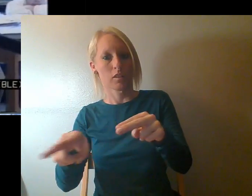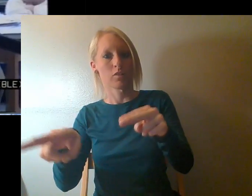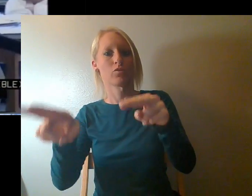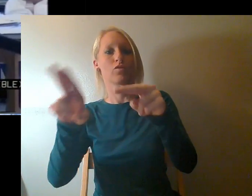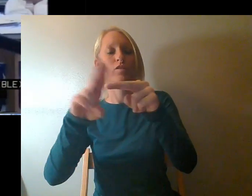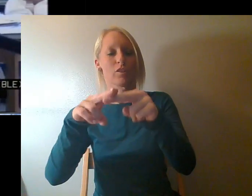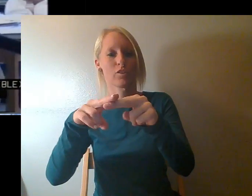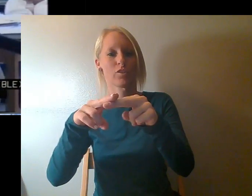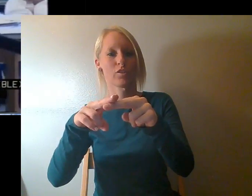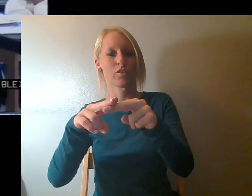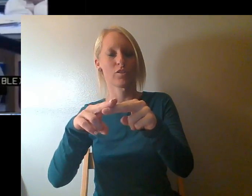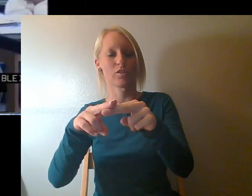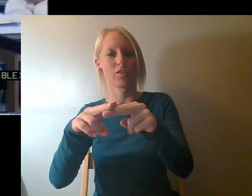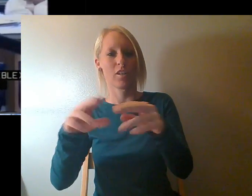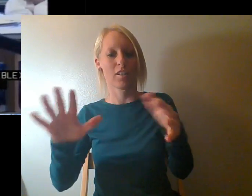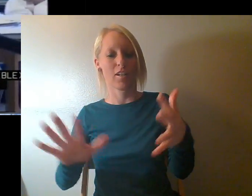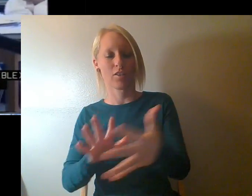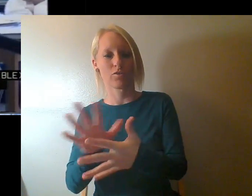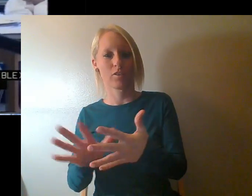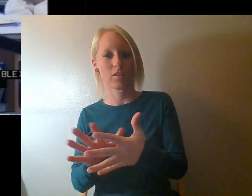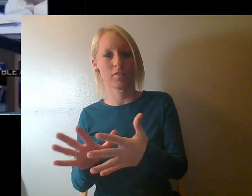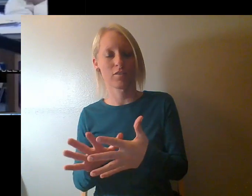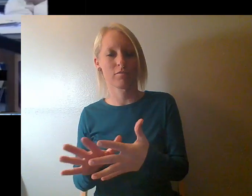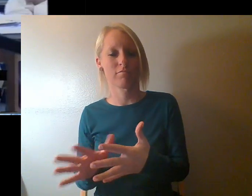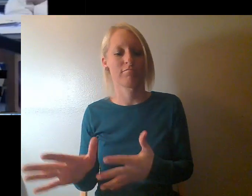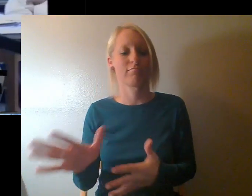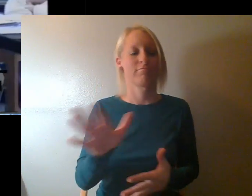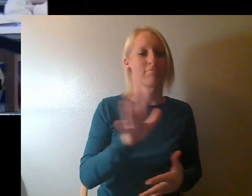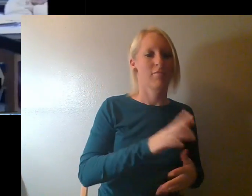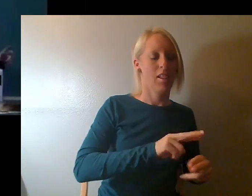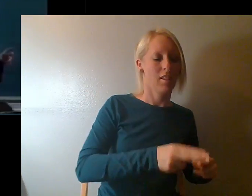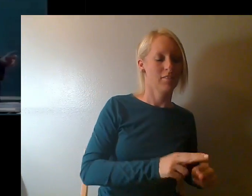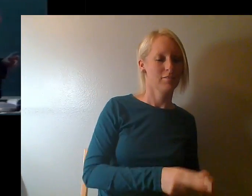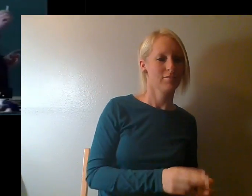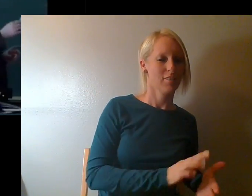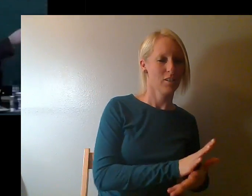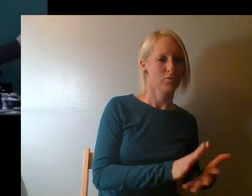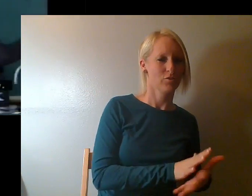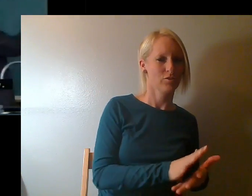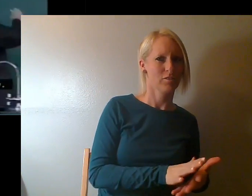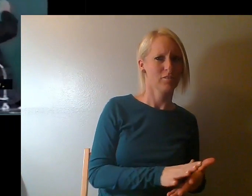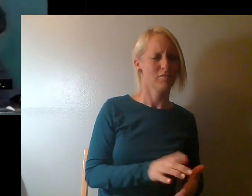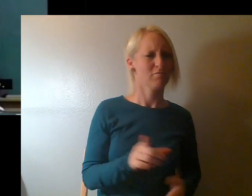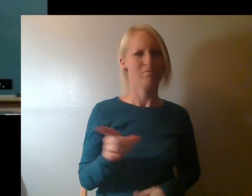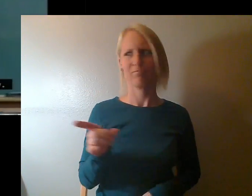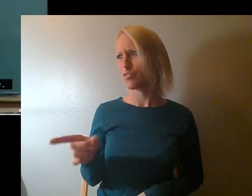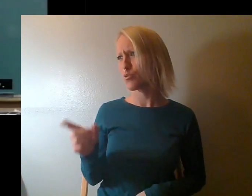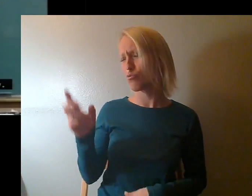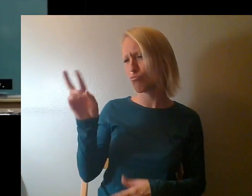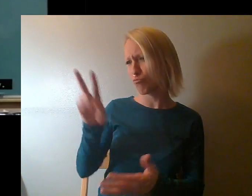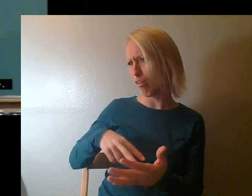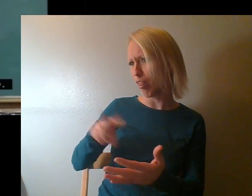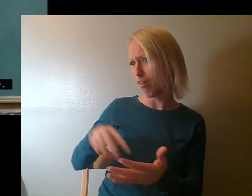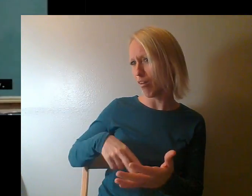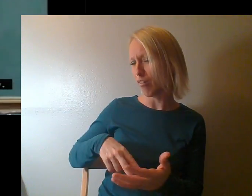that somewhere. He's got a good memory, though. He's got a real good memory. Let's write that down.